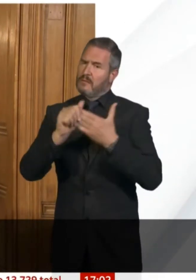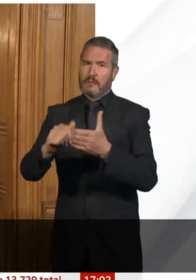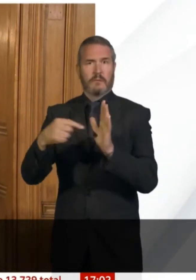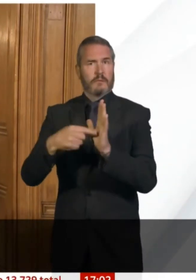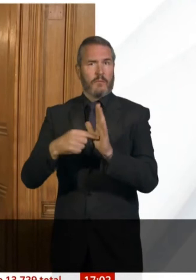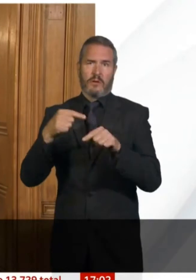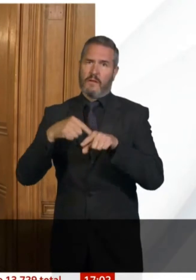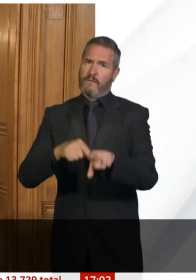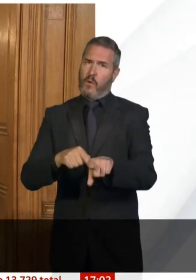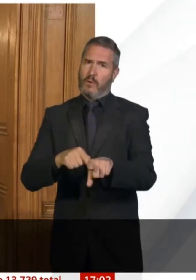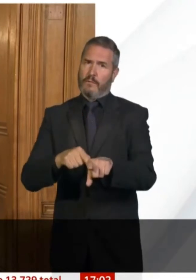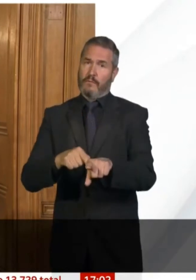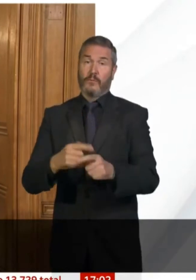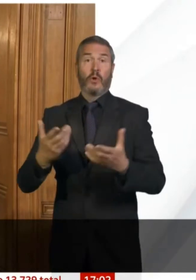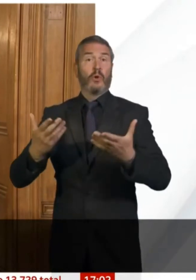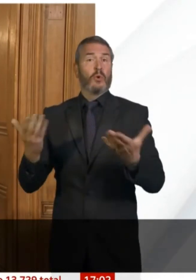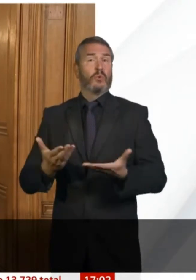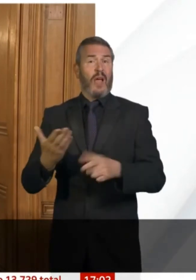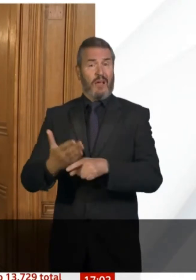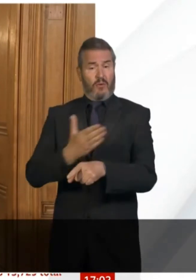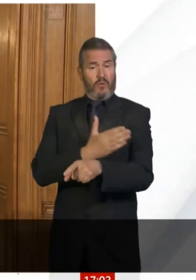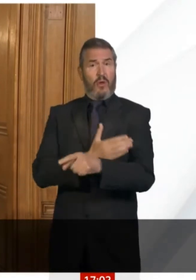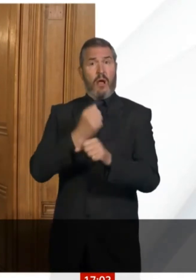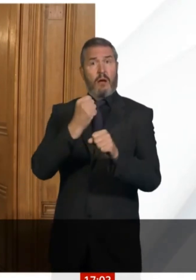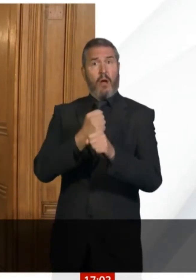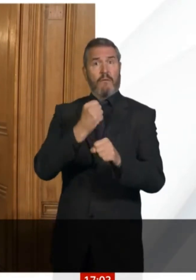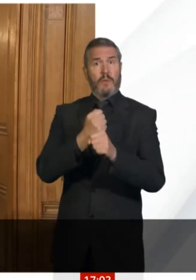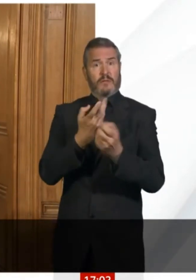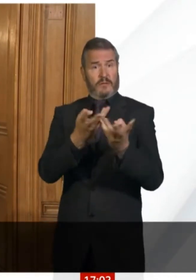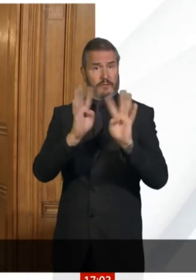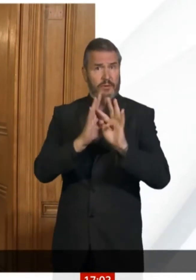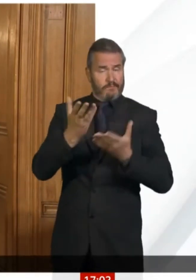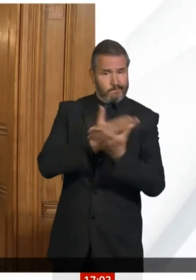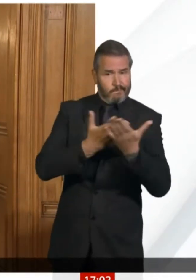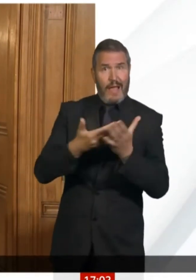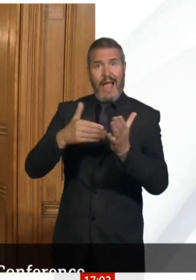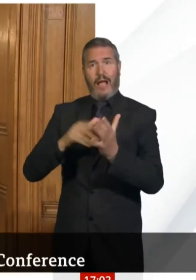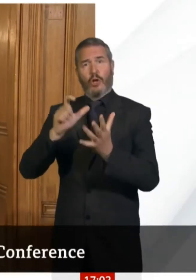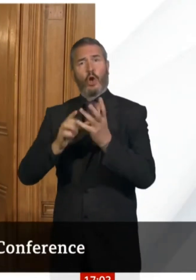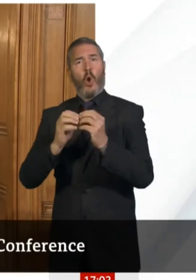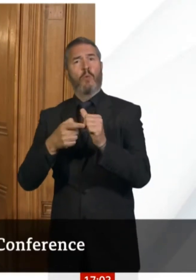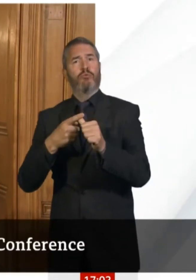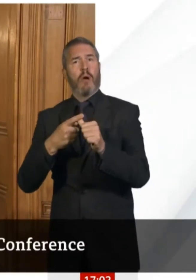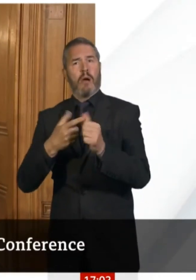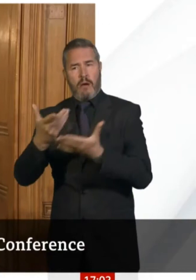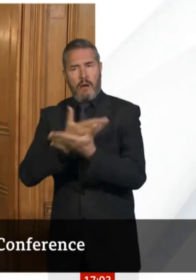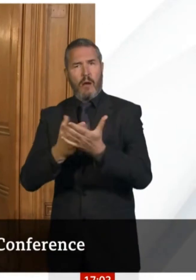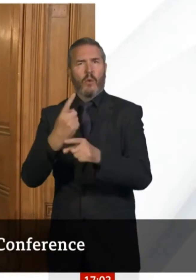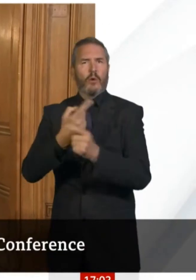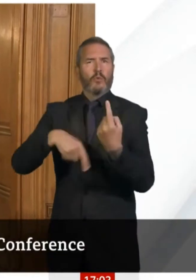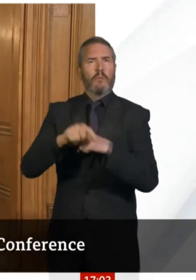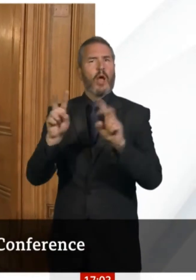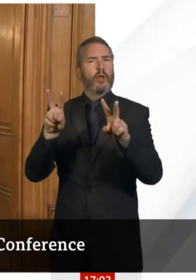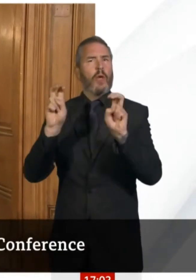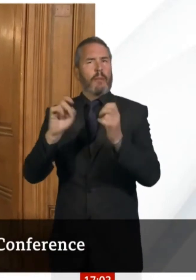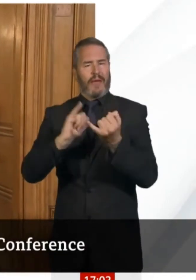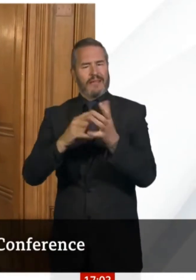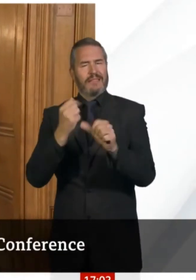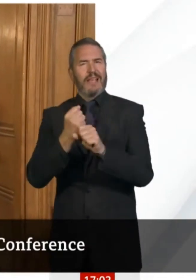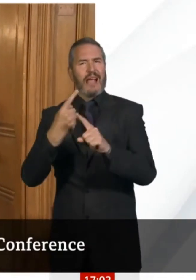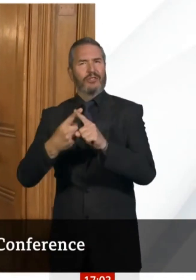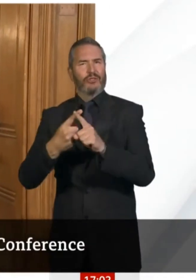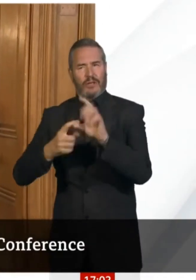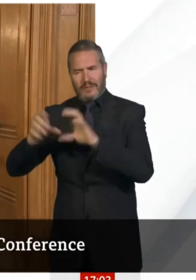Earlier today, I chaired meetings of the Cabinet and COBRA to consider the advice from SAGE on the impact of the existing